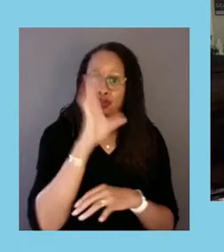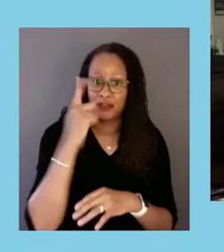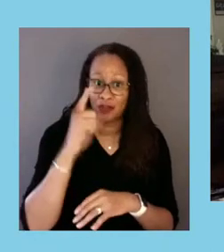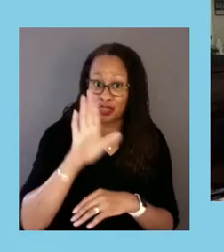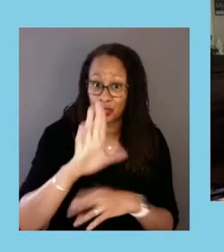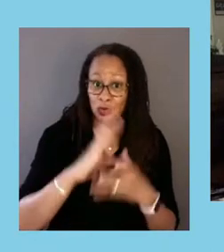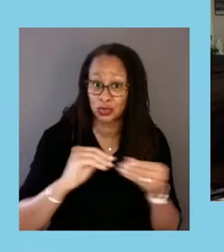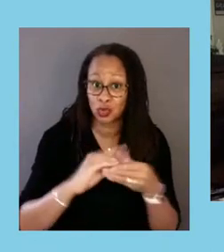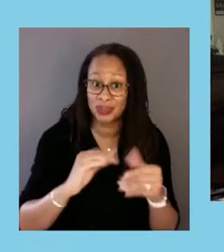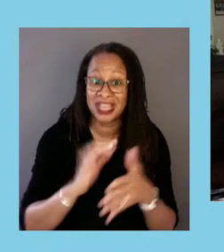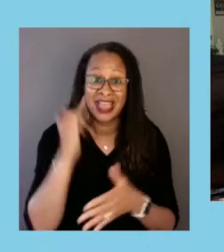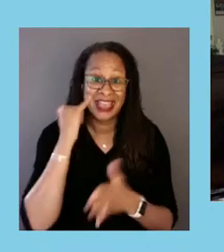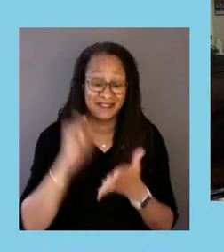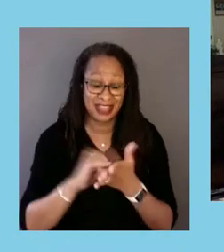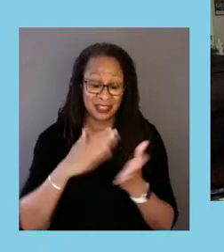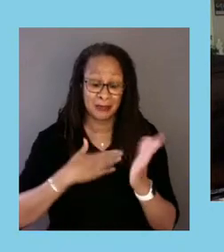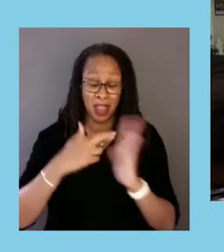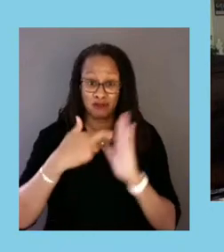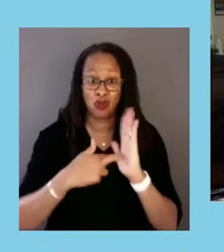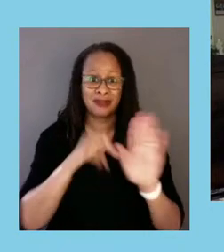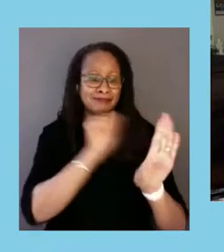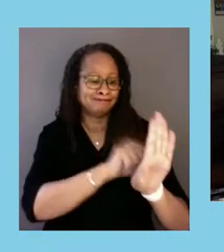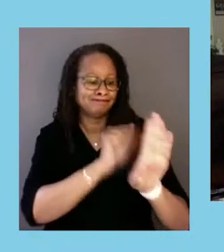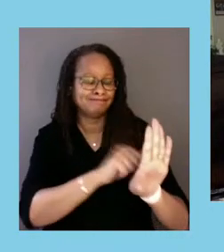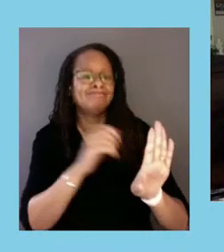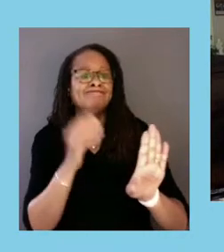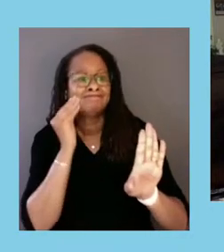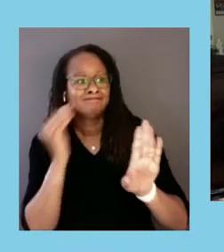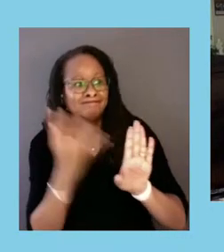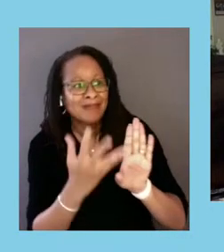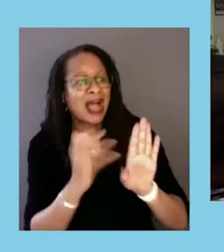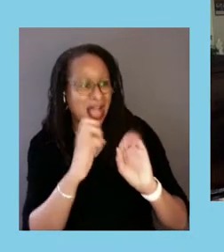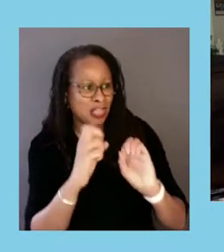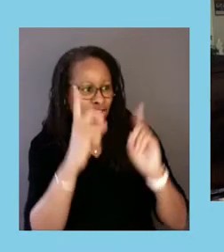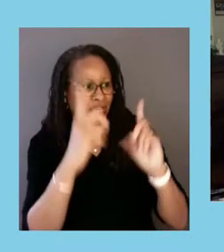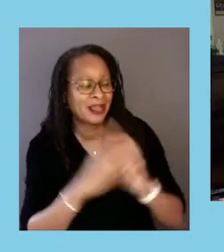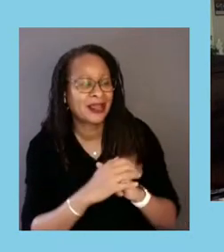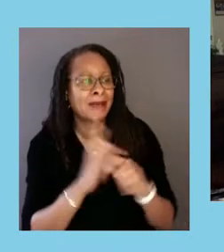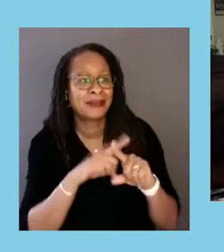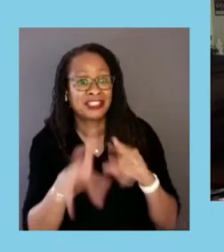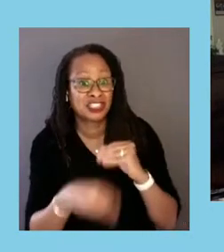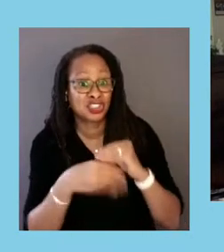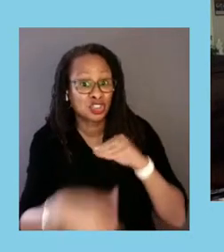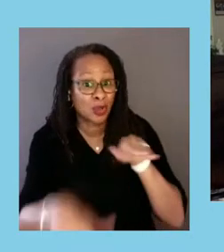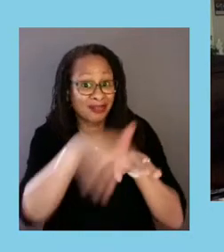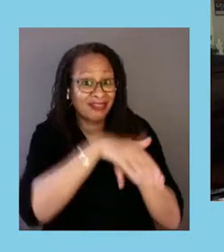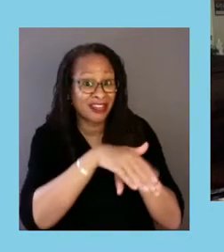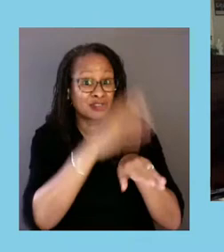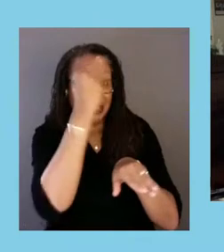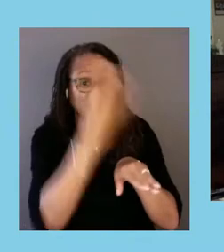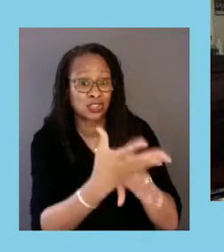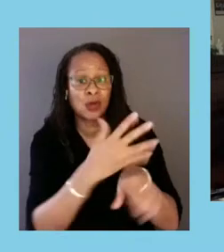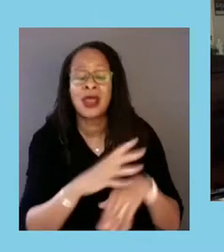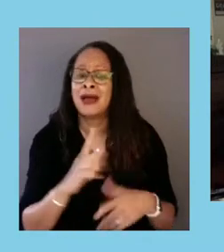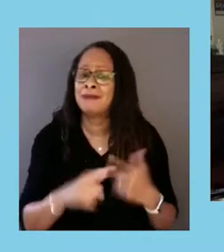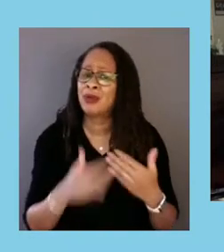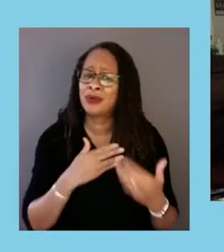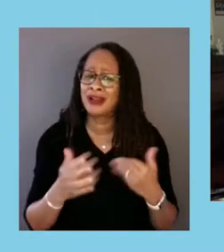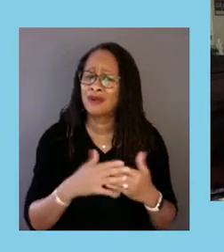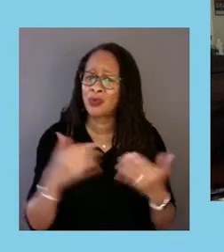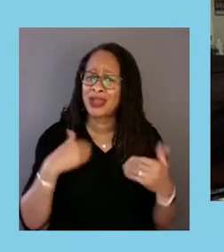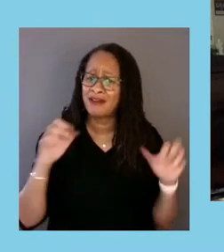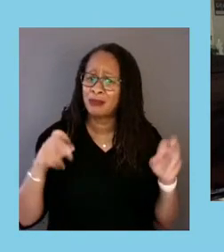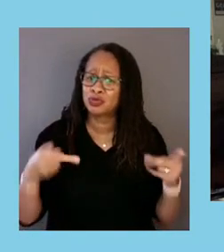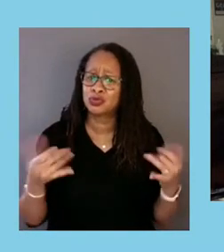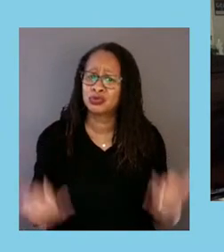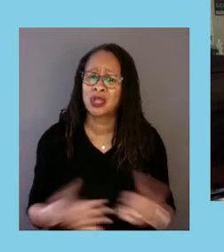role is, to try to knock on that door, okay, I'll be the educator, but it's that extra layer. But, you know, it is what that is. But I think we have opportunity. You know, for all of us